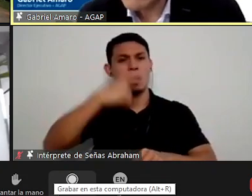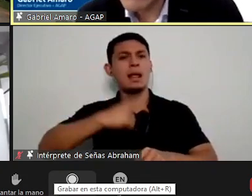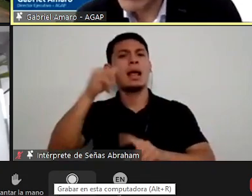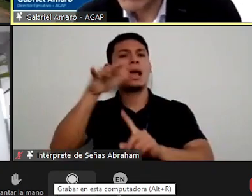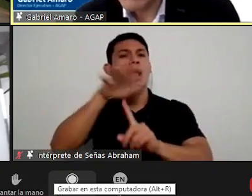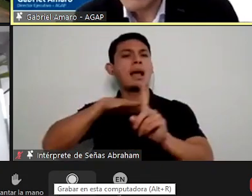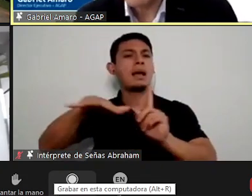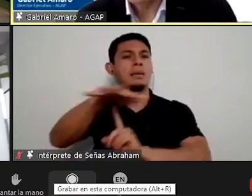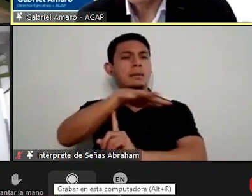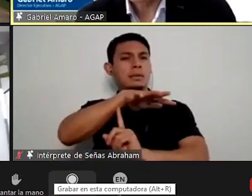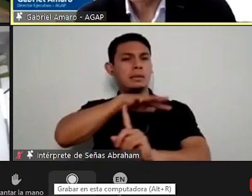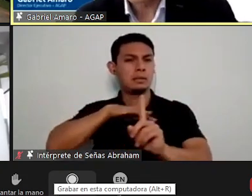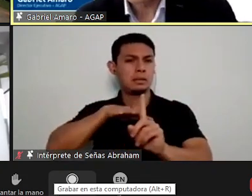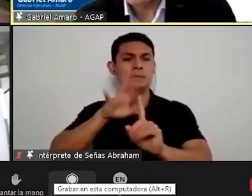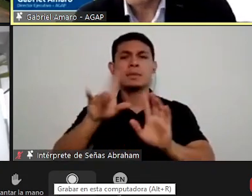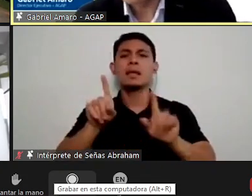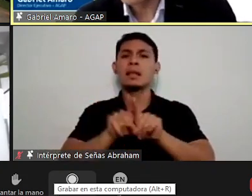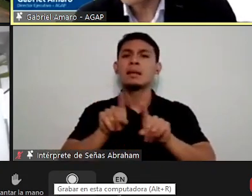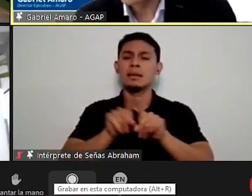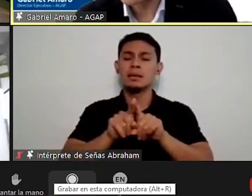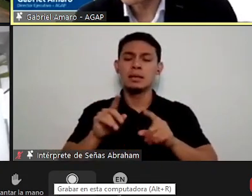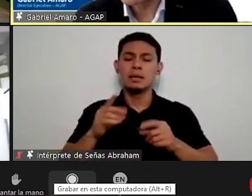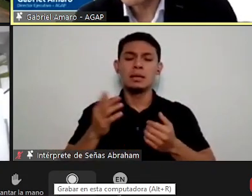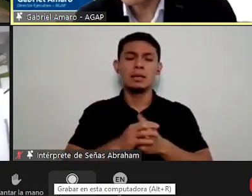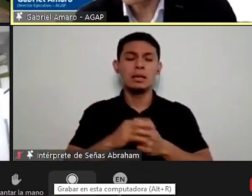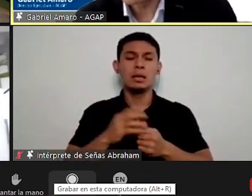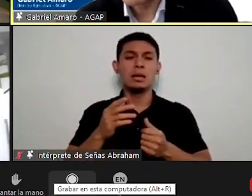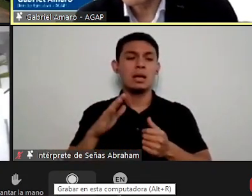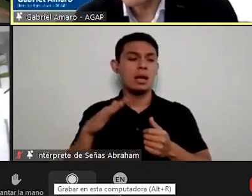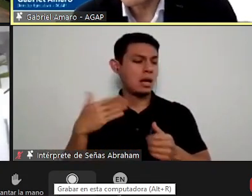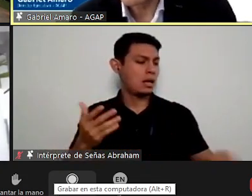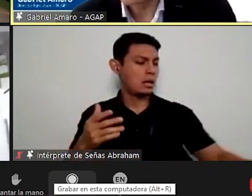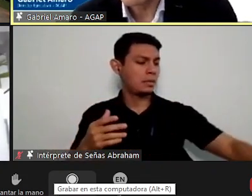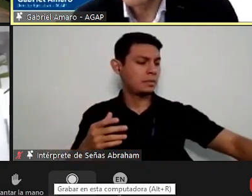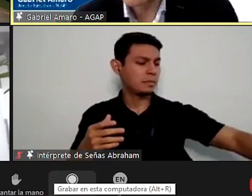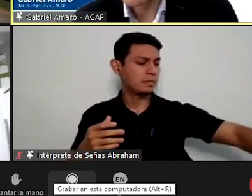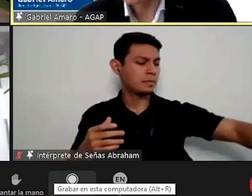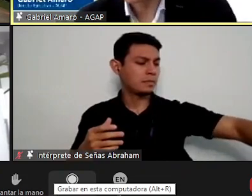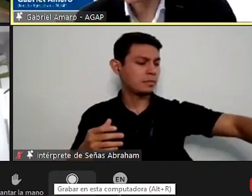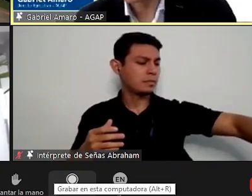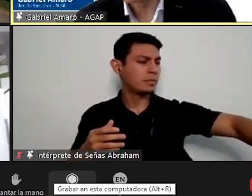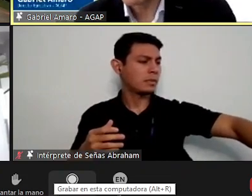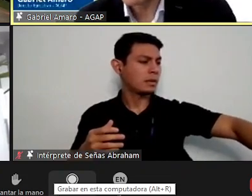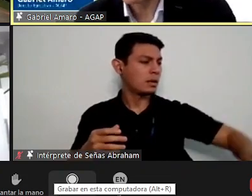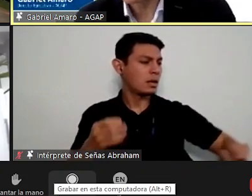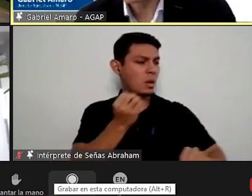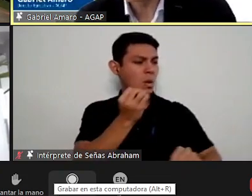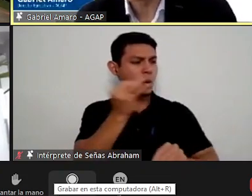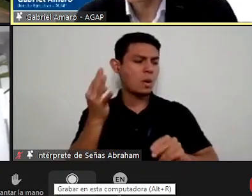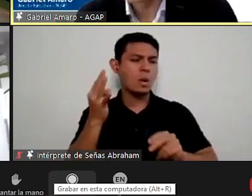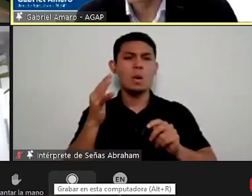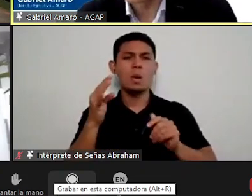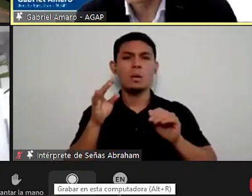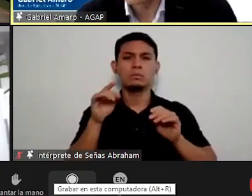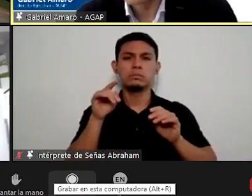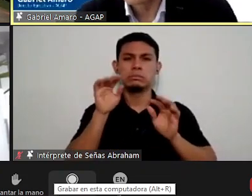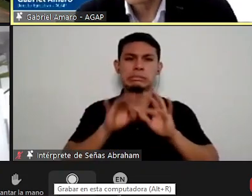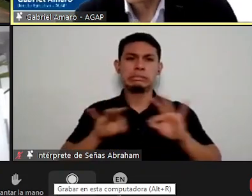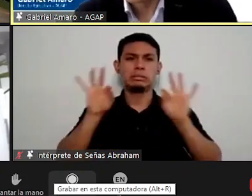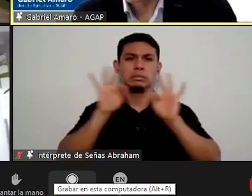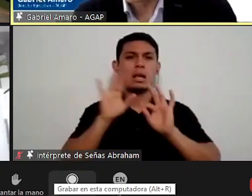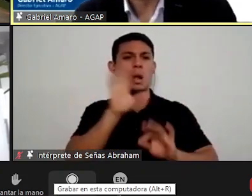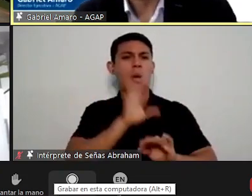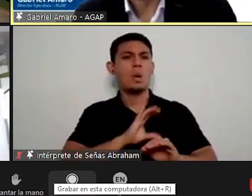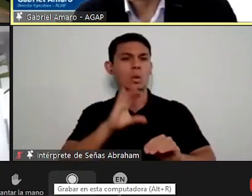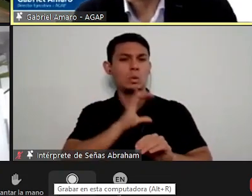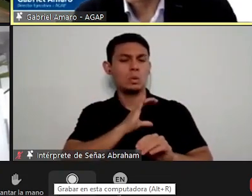environment i had for many years now has a code of conduct well one of the major